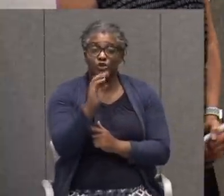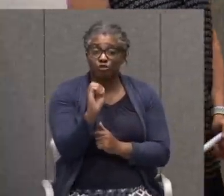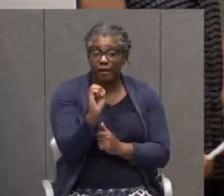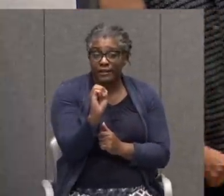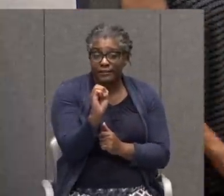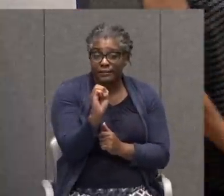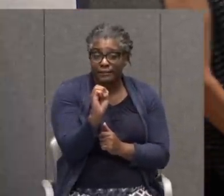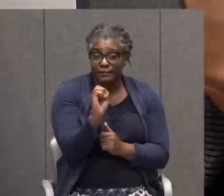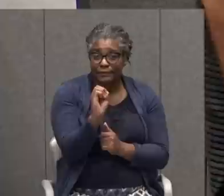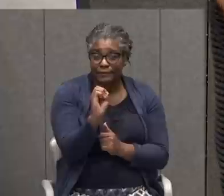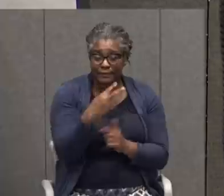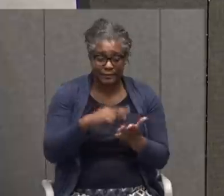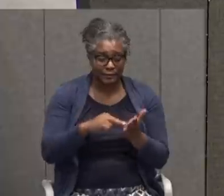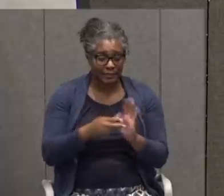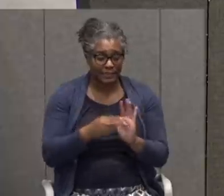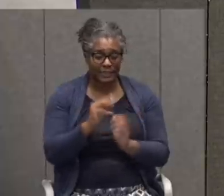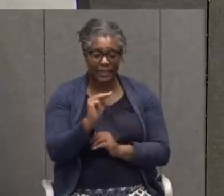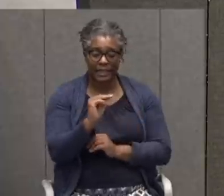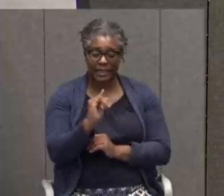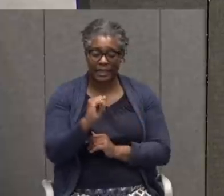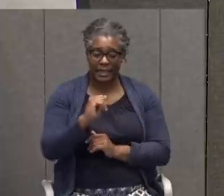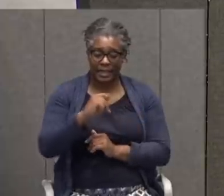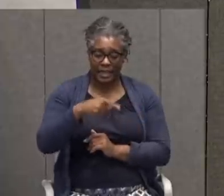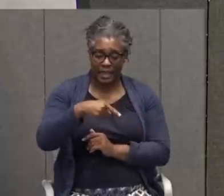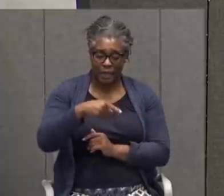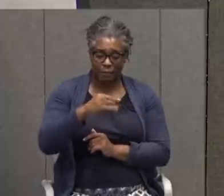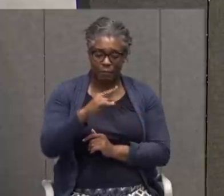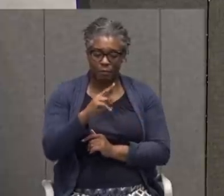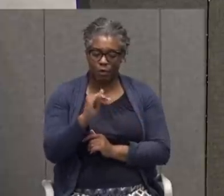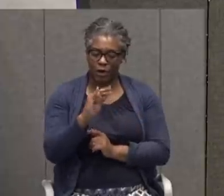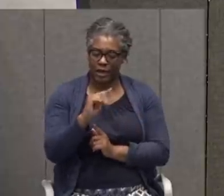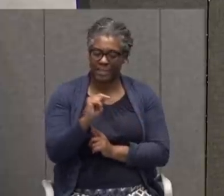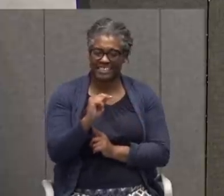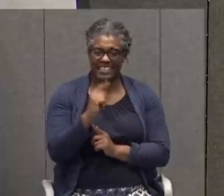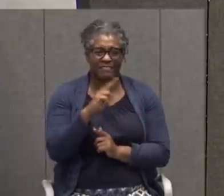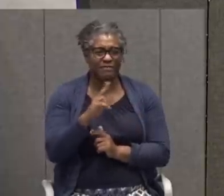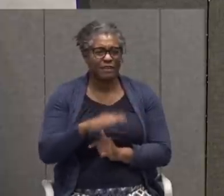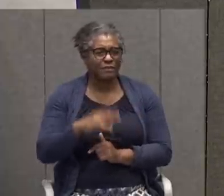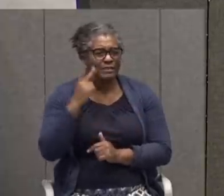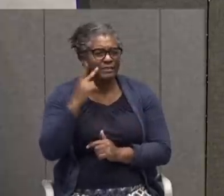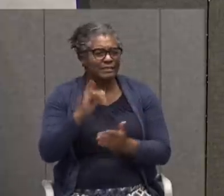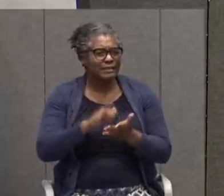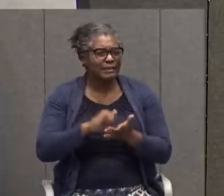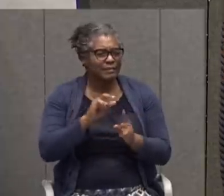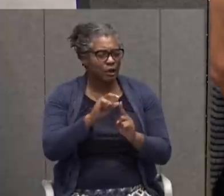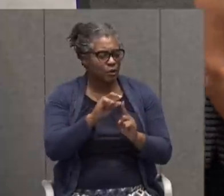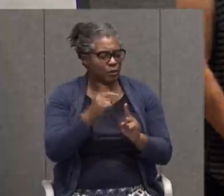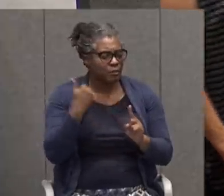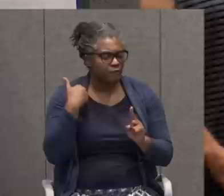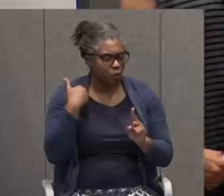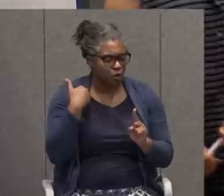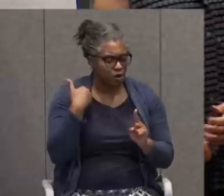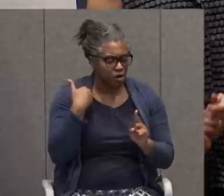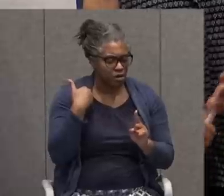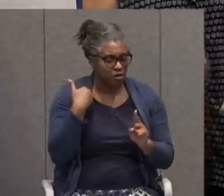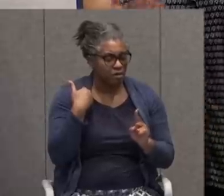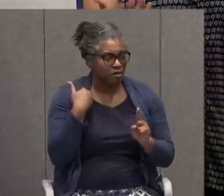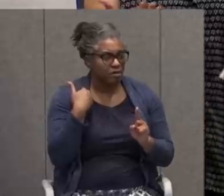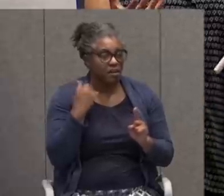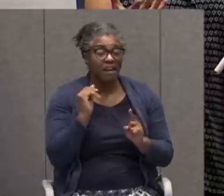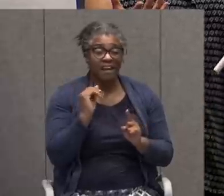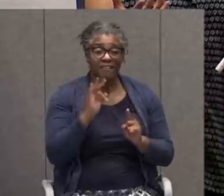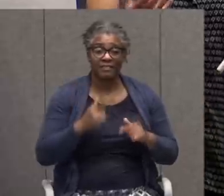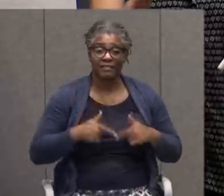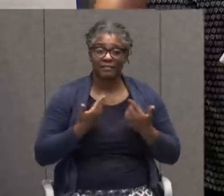There's a word I haven't seen before, imprint, of a living thing in stone. Have you ever